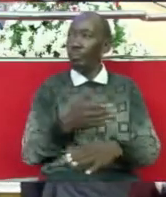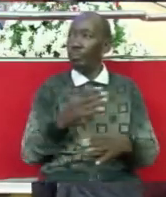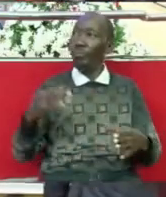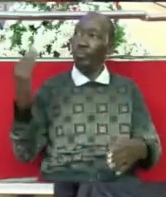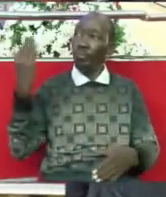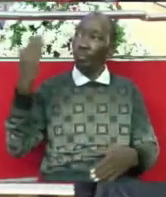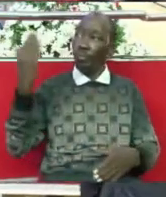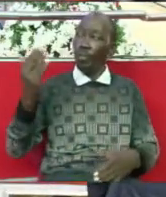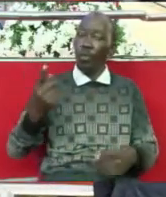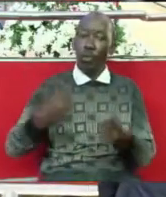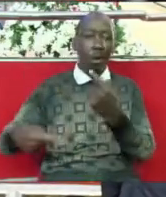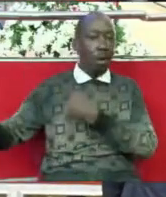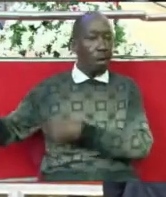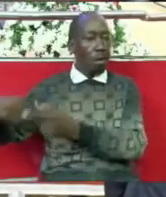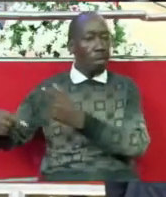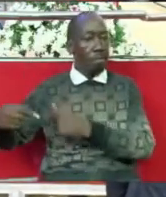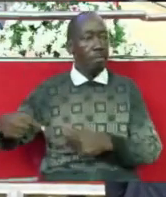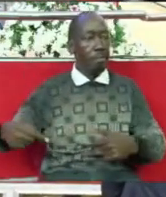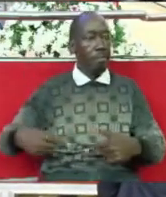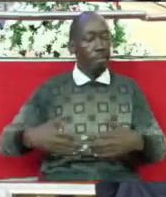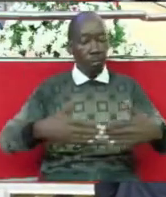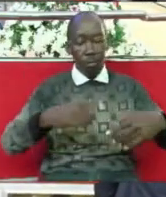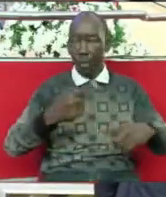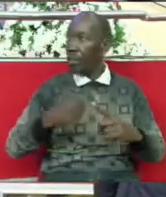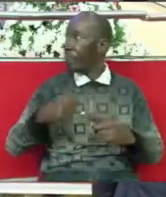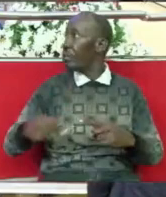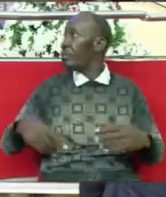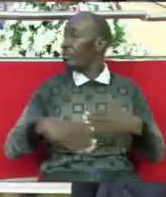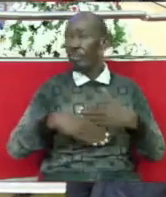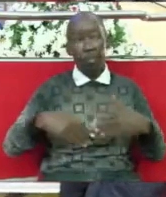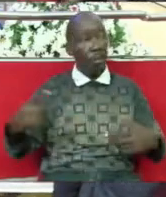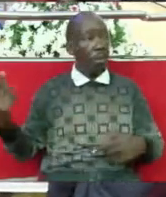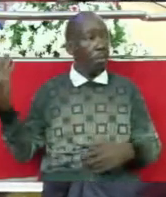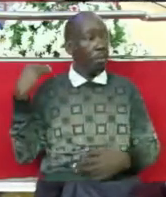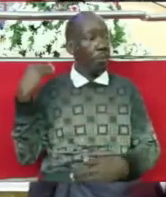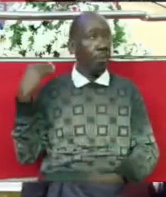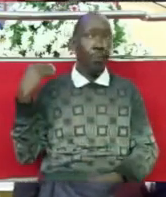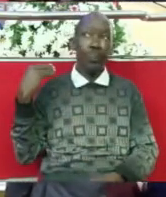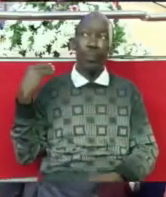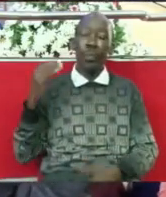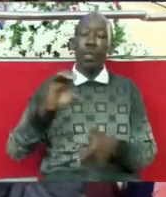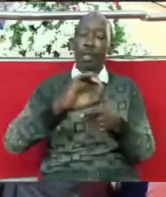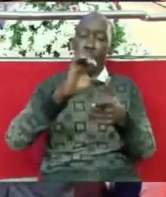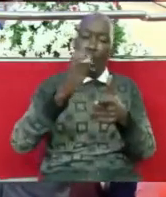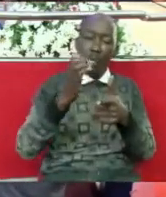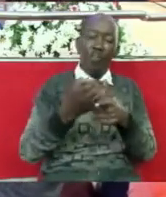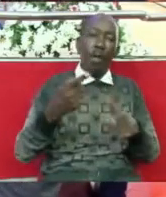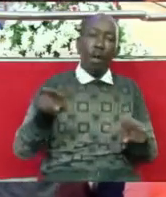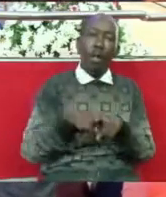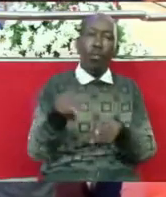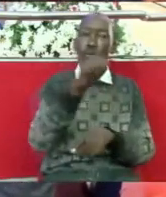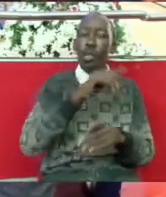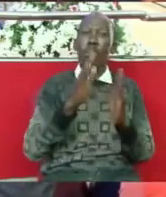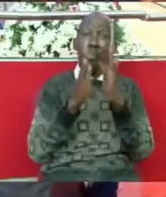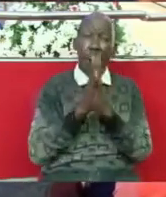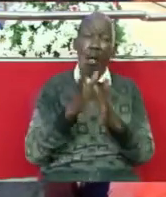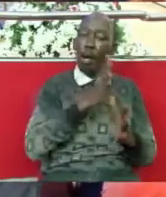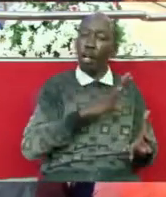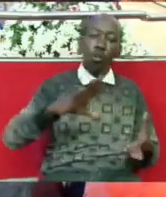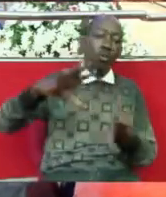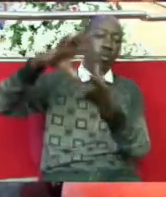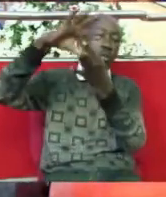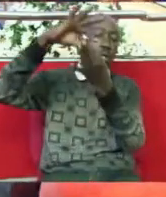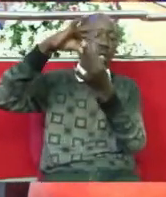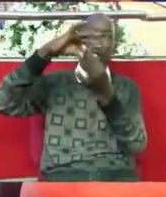team to come to this place, even as we pray and connect to the